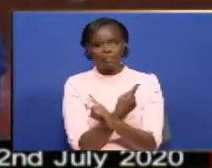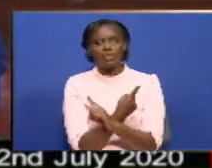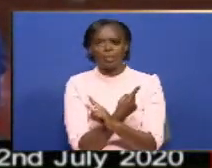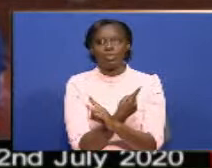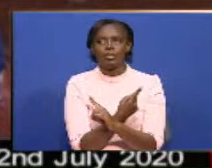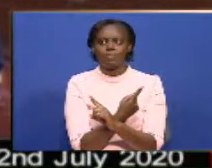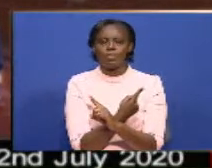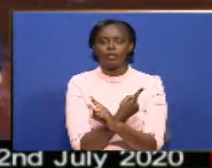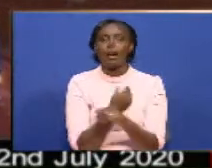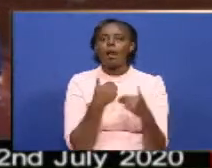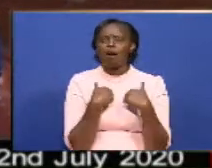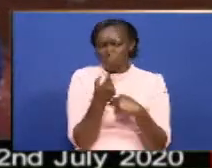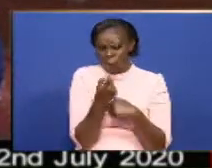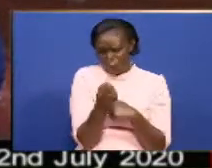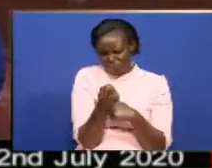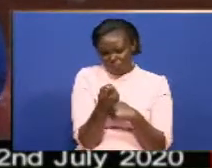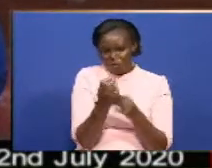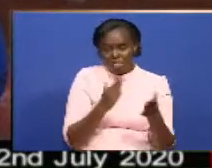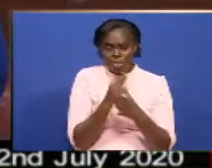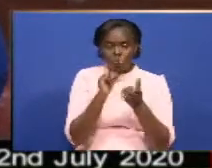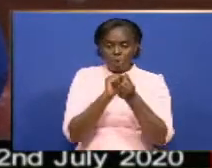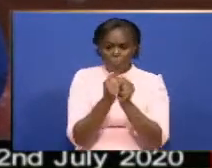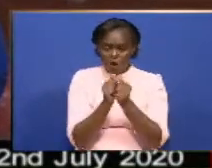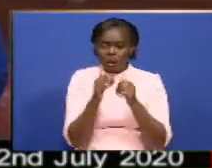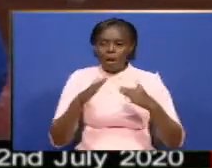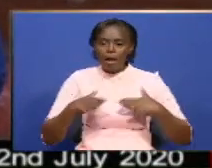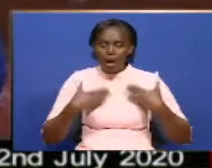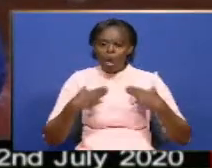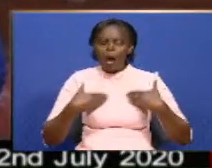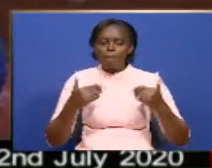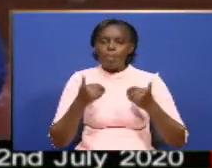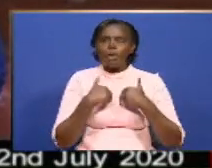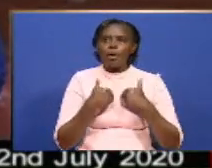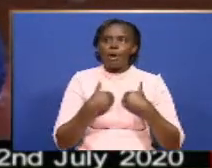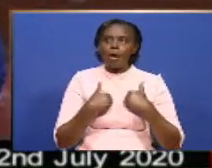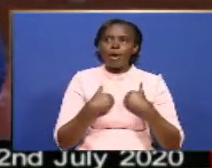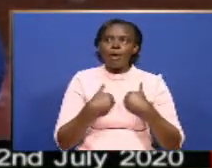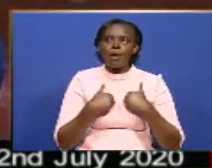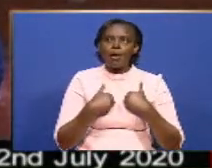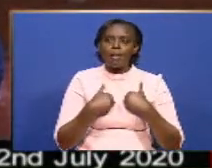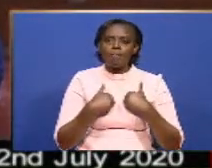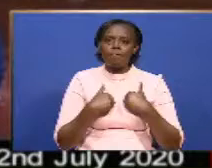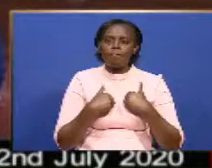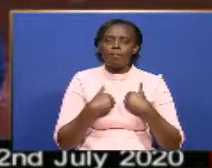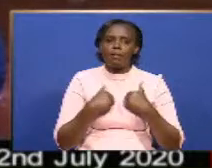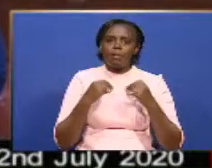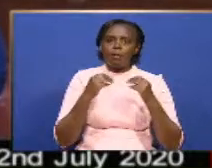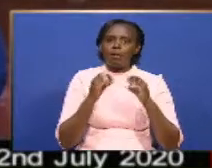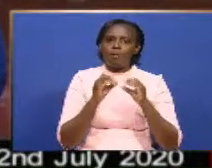really been through amendment. I'm happy that they have the non-refoulement provision.